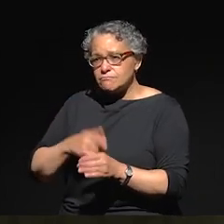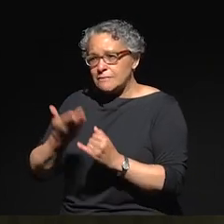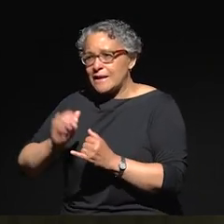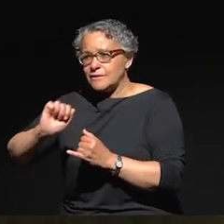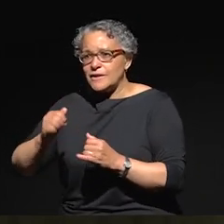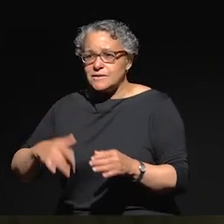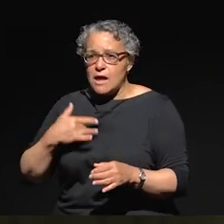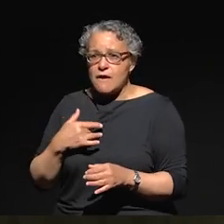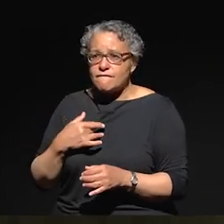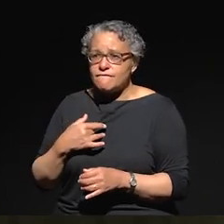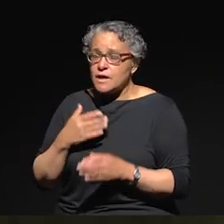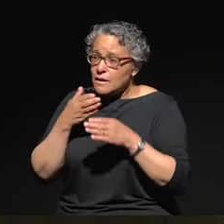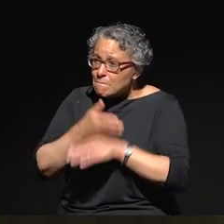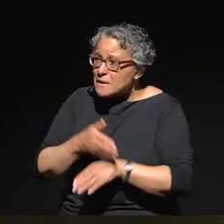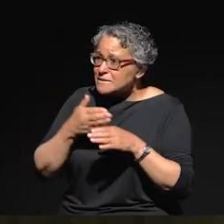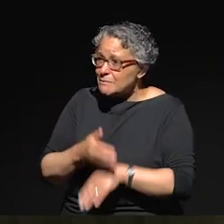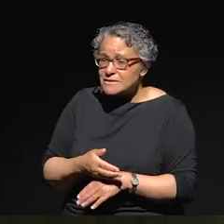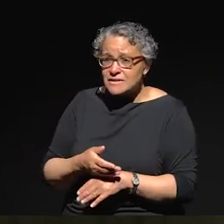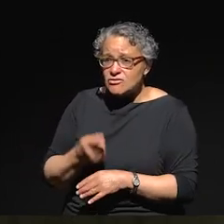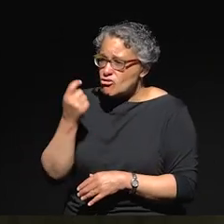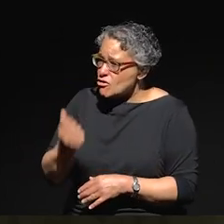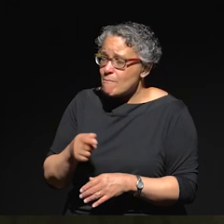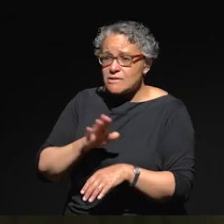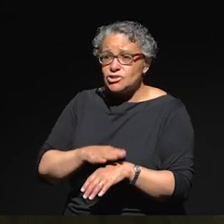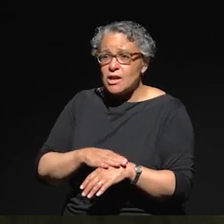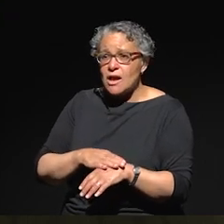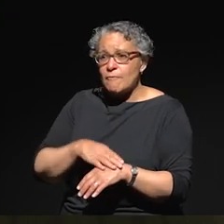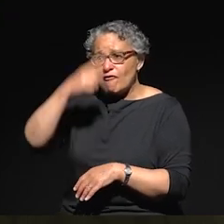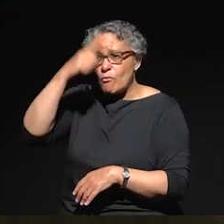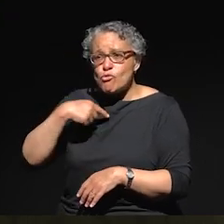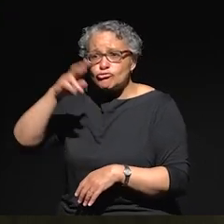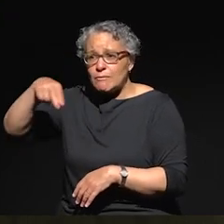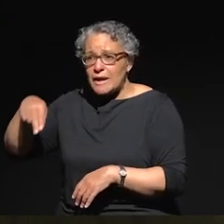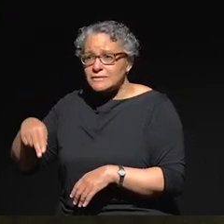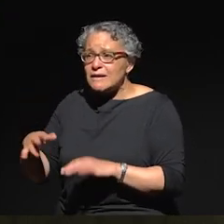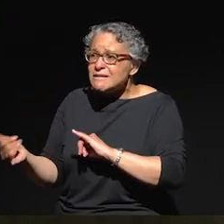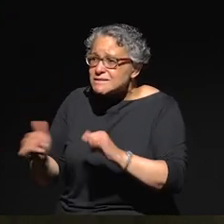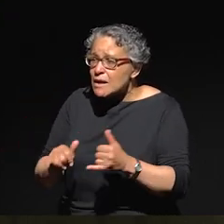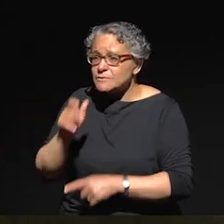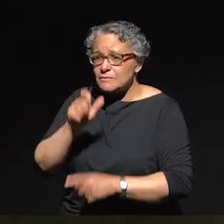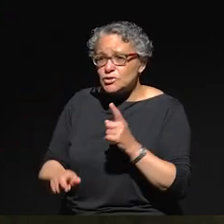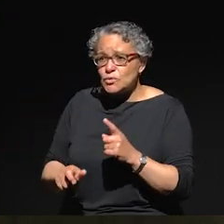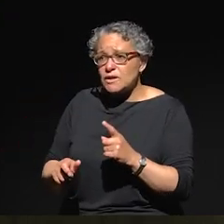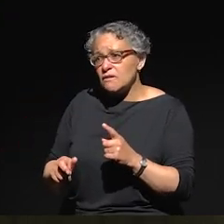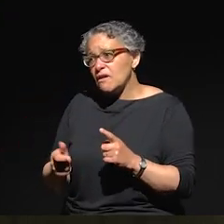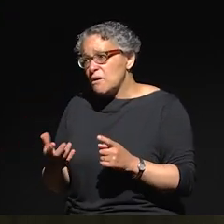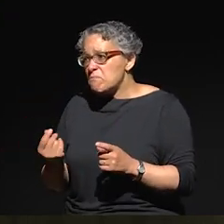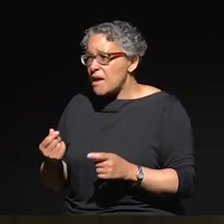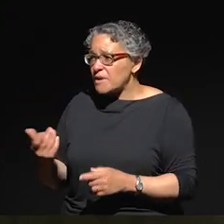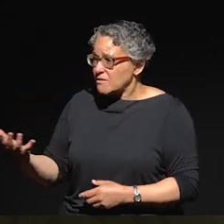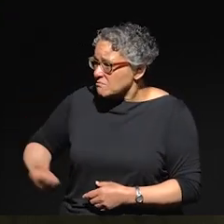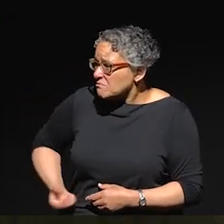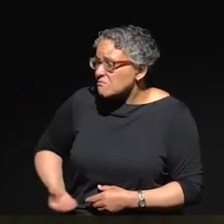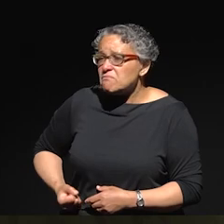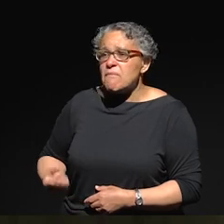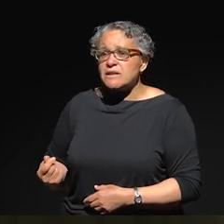did not really have much time to paint portraits. He would eventually sometimes do it if there was a political imperative or a lot of money involved, he would do it, or he would